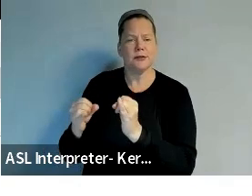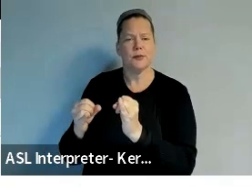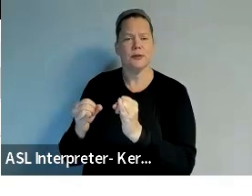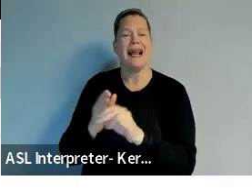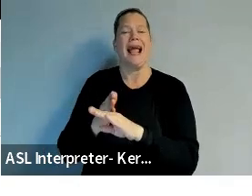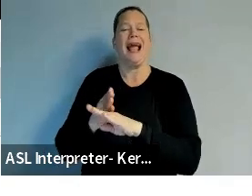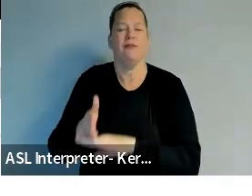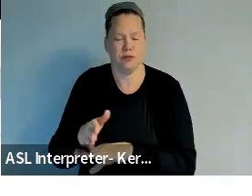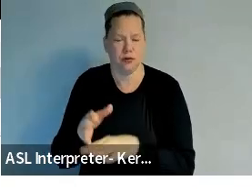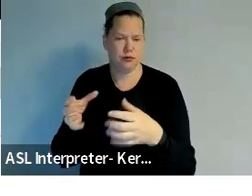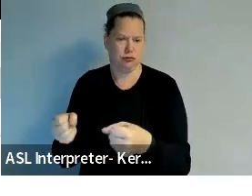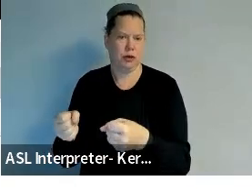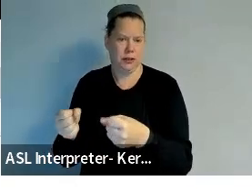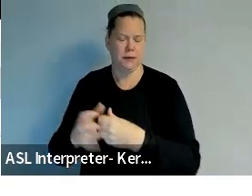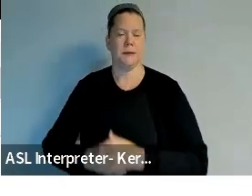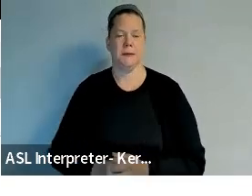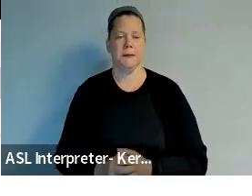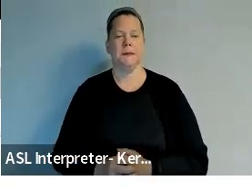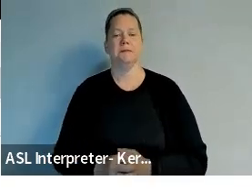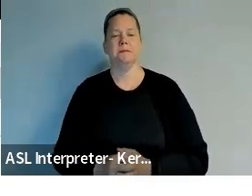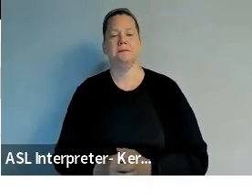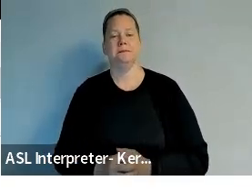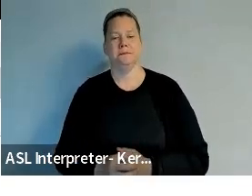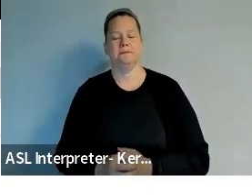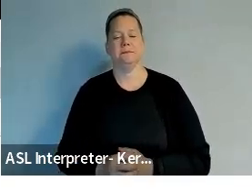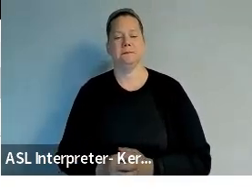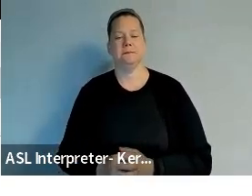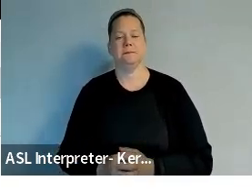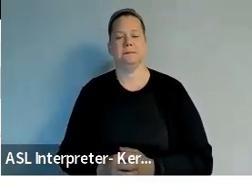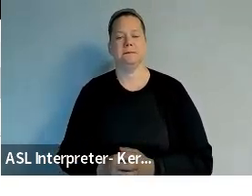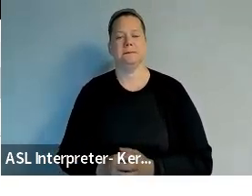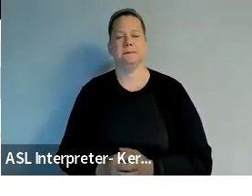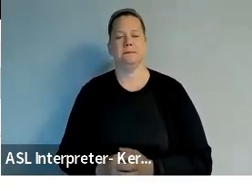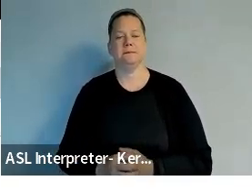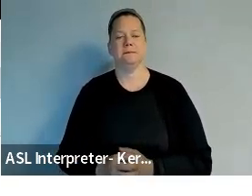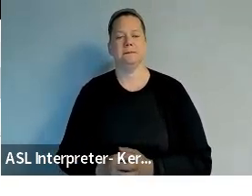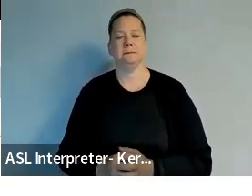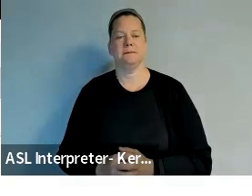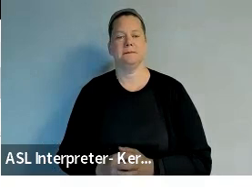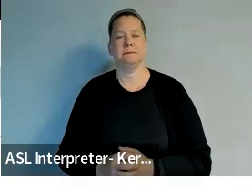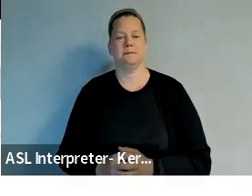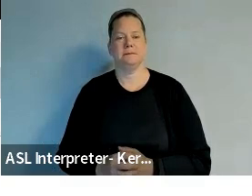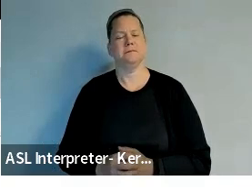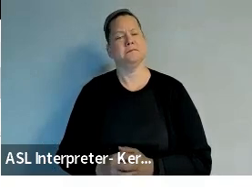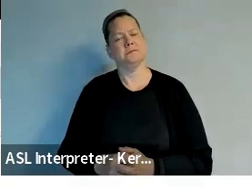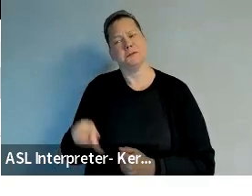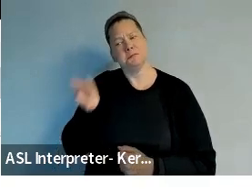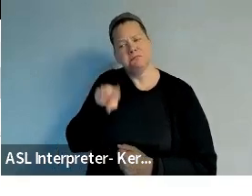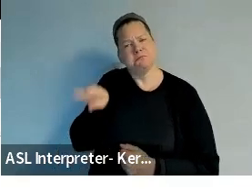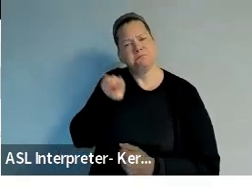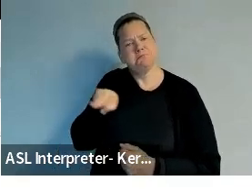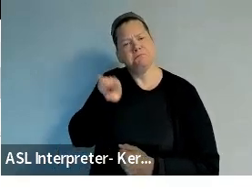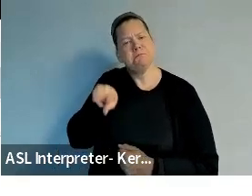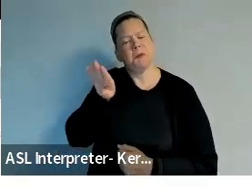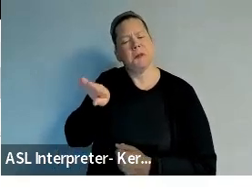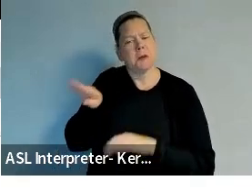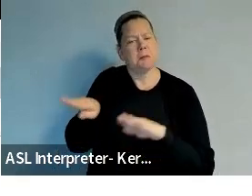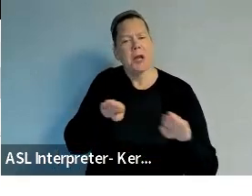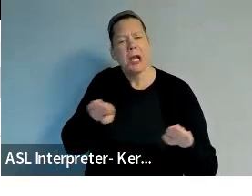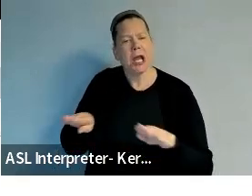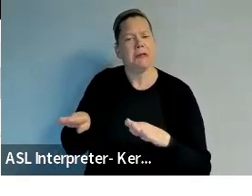condition after restraint, is used to outline the individual demeanor following the restraint.